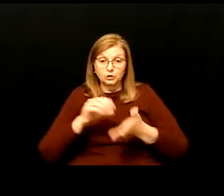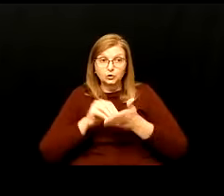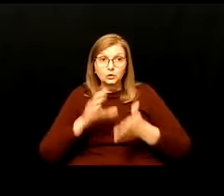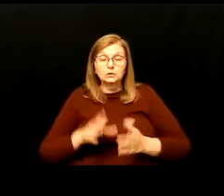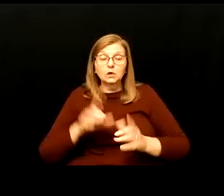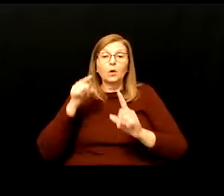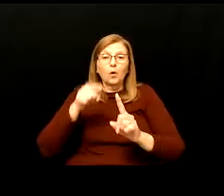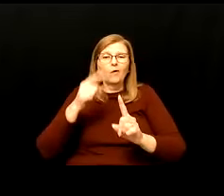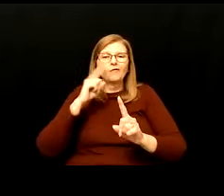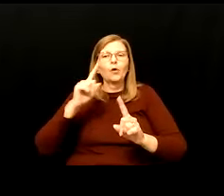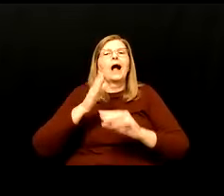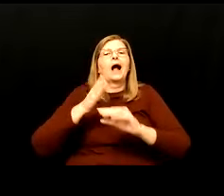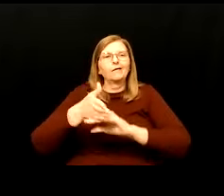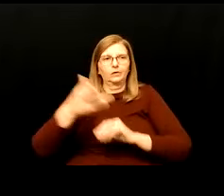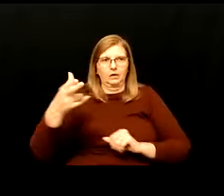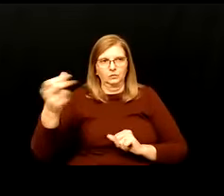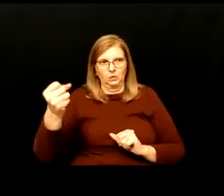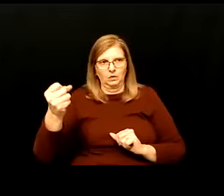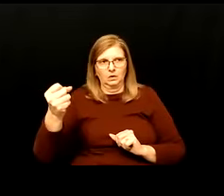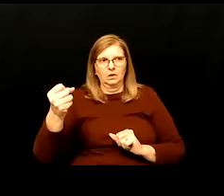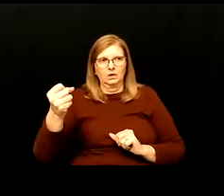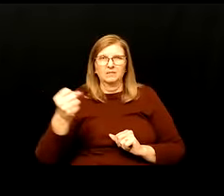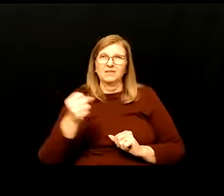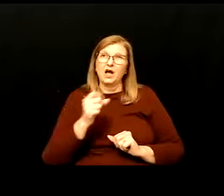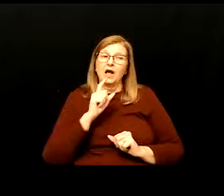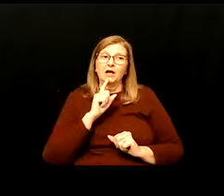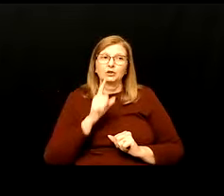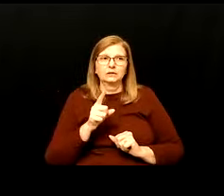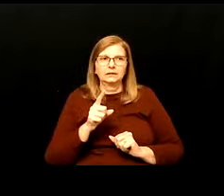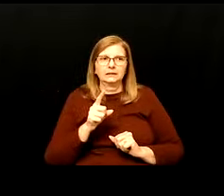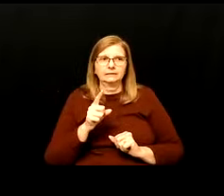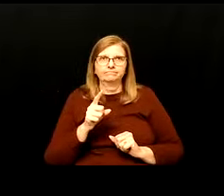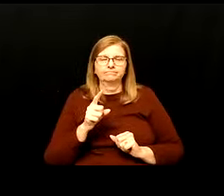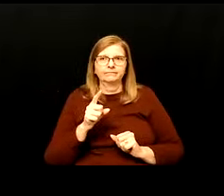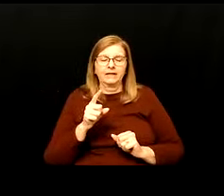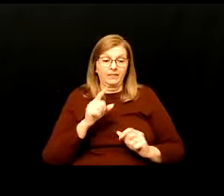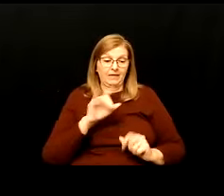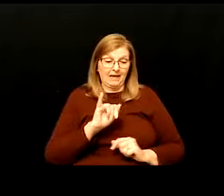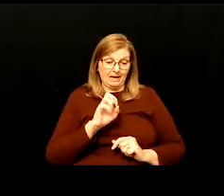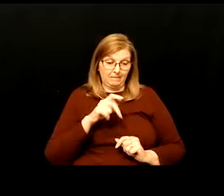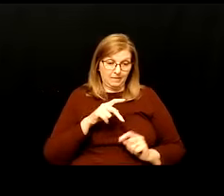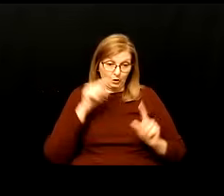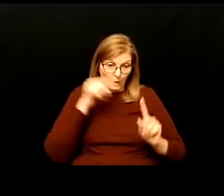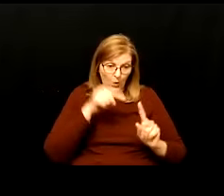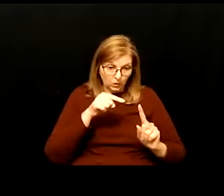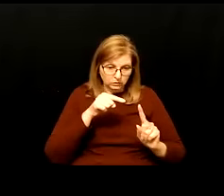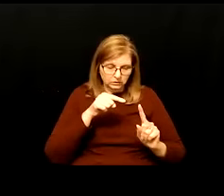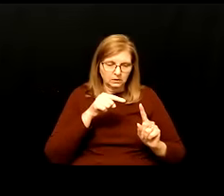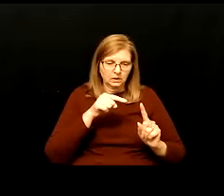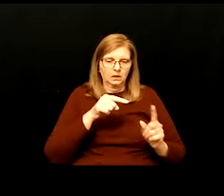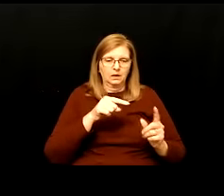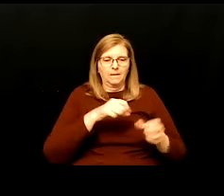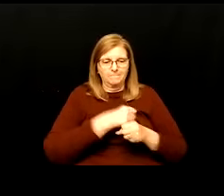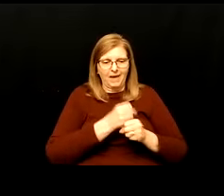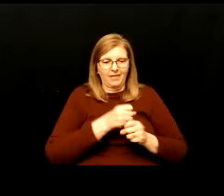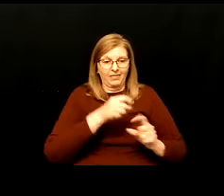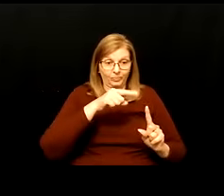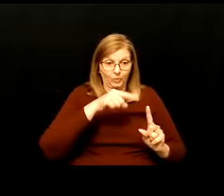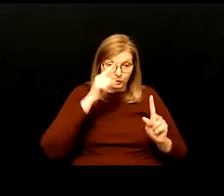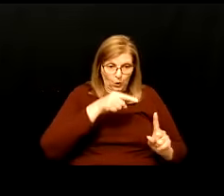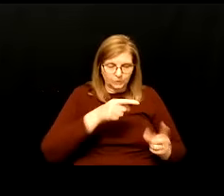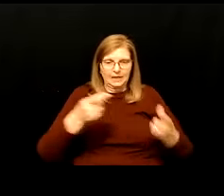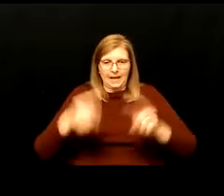goals, but actually bringing action to those IEP goals. For a lot of time on our IEPs,